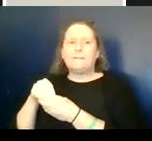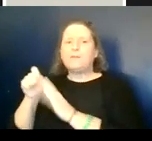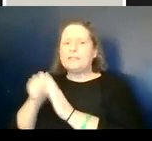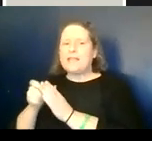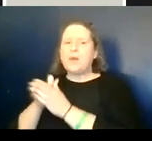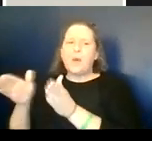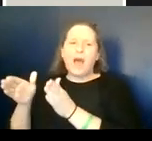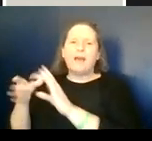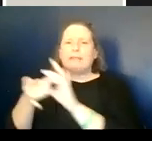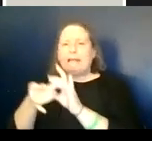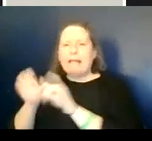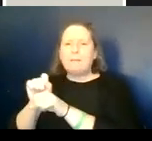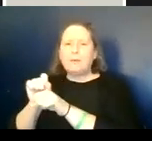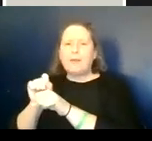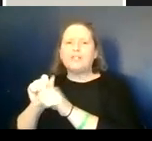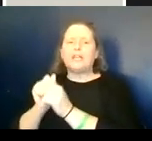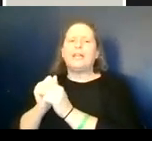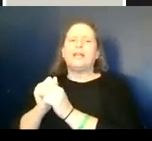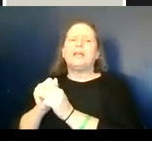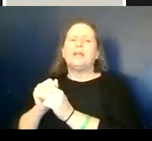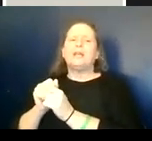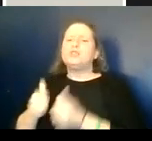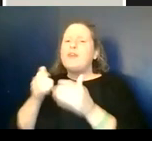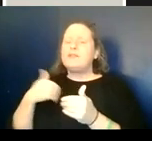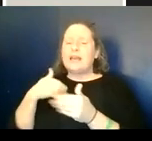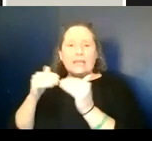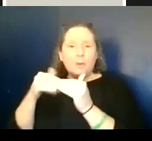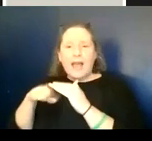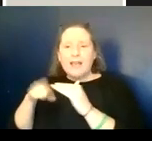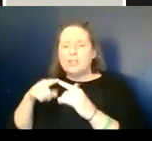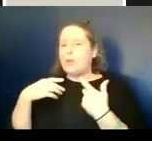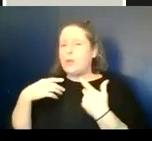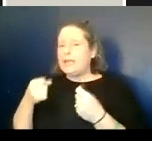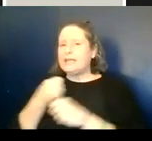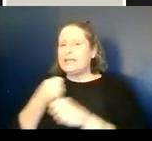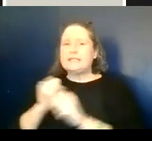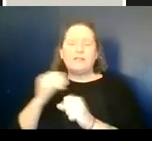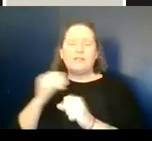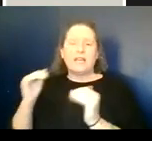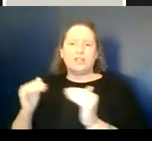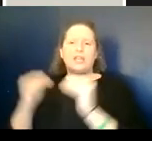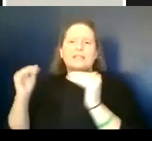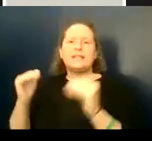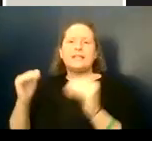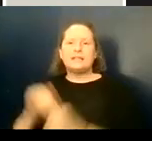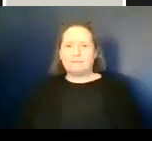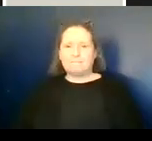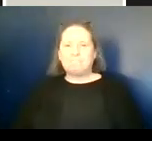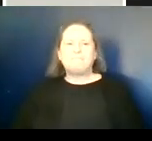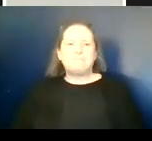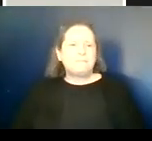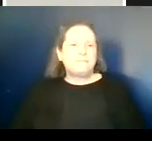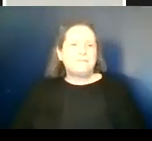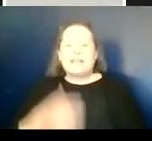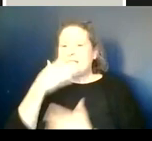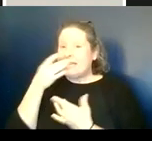that survivors have equal access to healing, safety, and justice, right? So interestingly, this kind of comes out